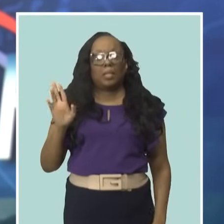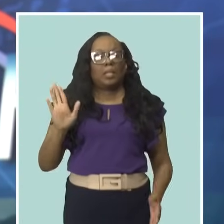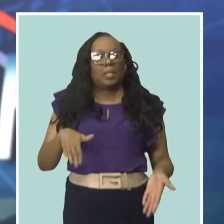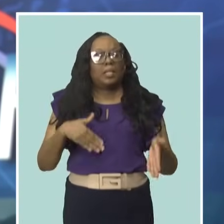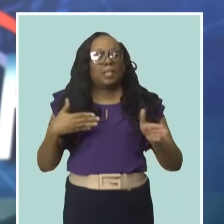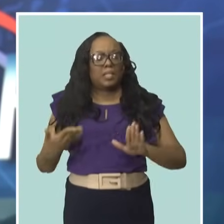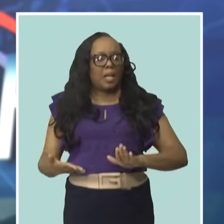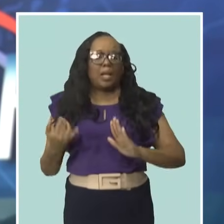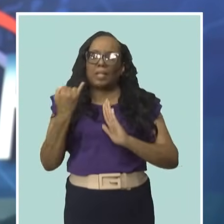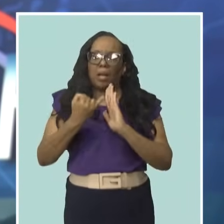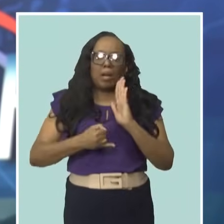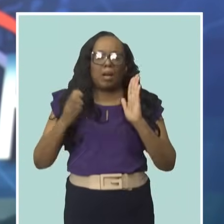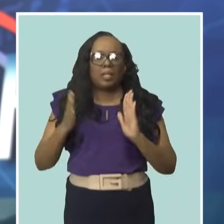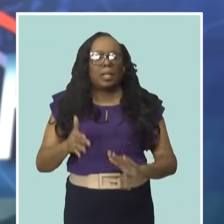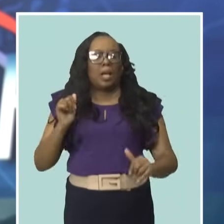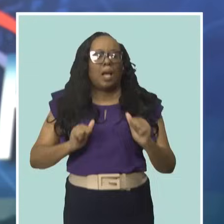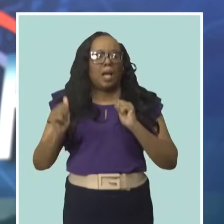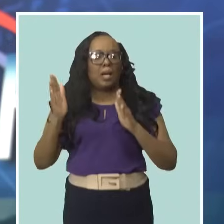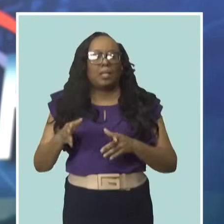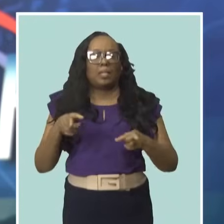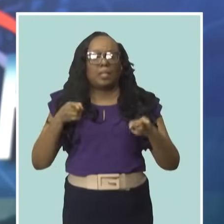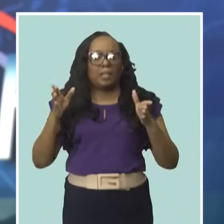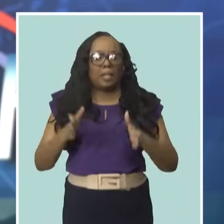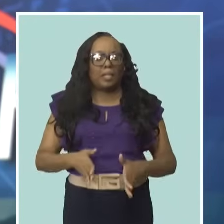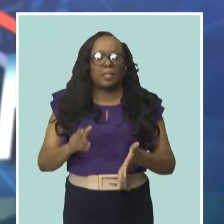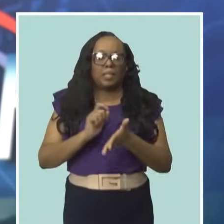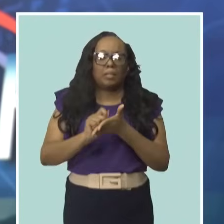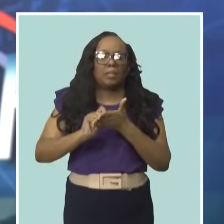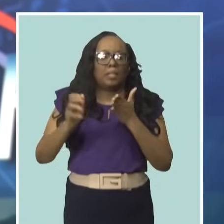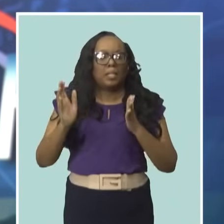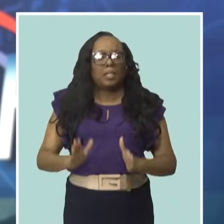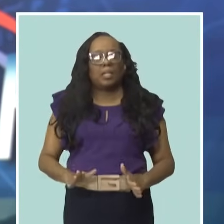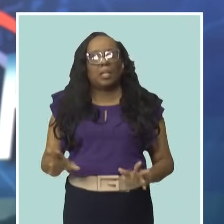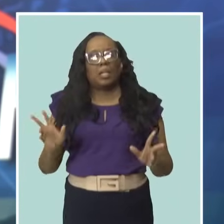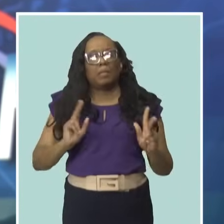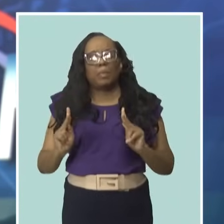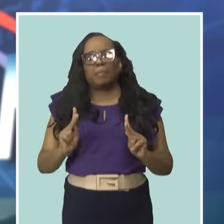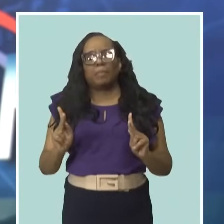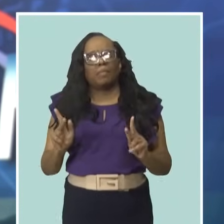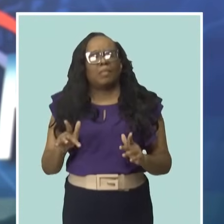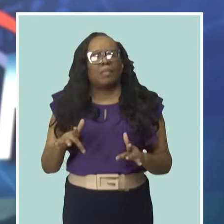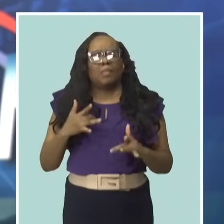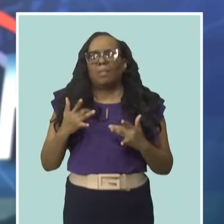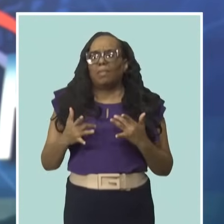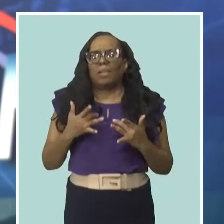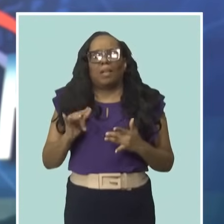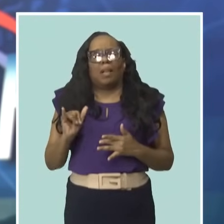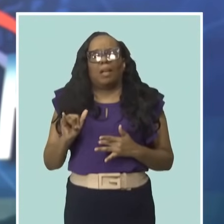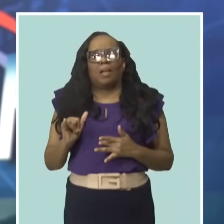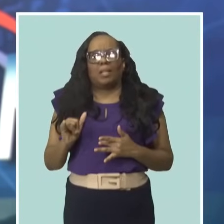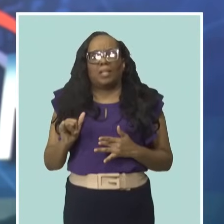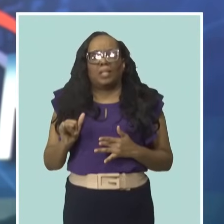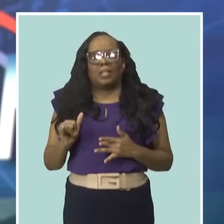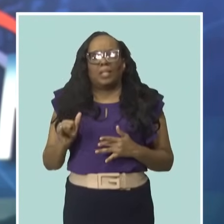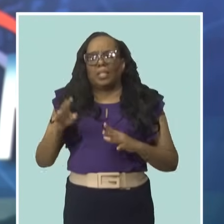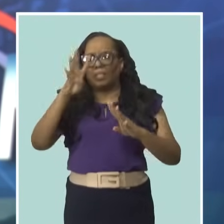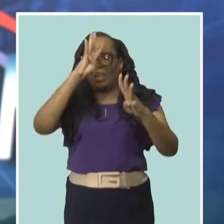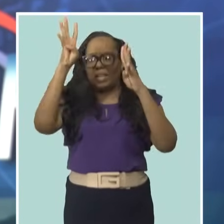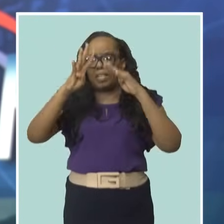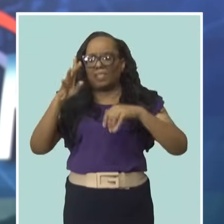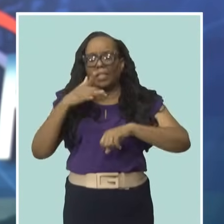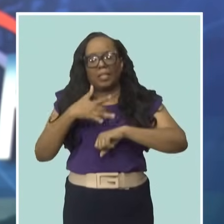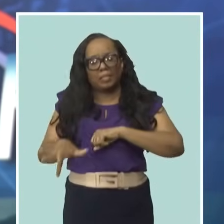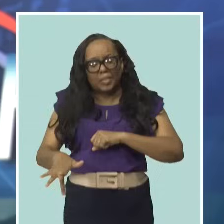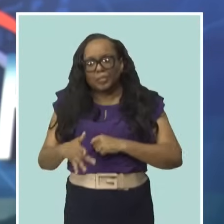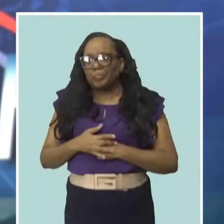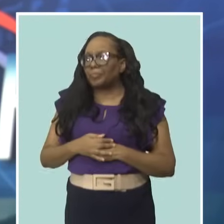artist, playwright, actor, director and author will leave a huge void in many areas of national creative enterprise. Ms.